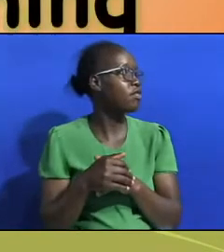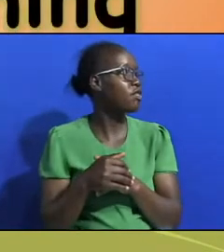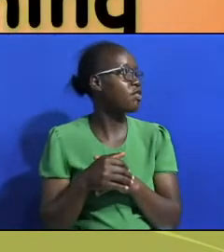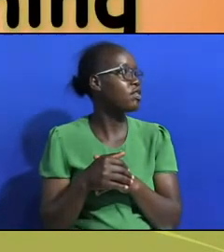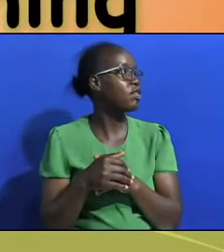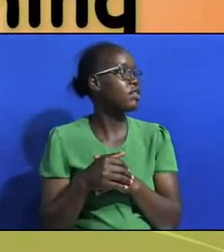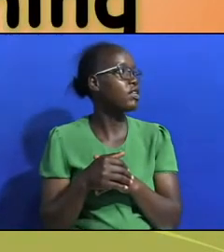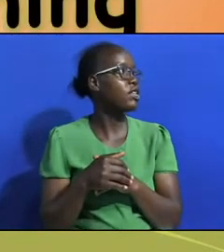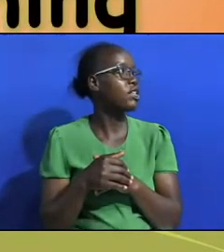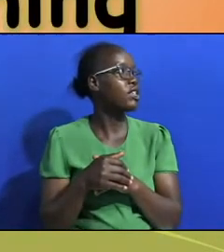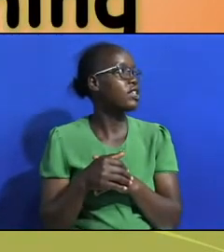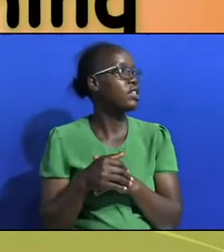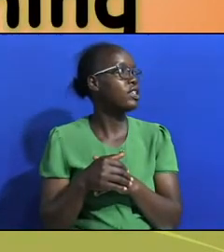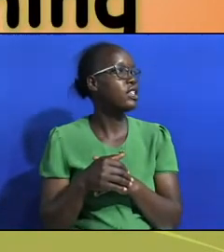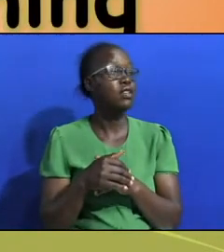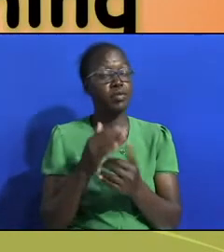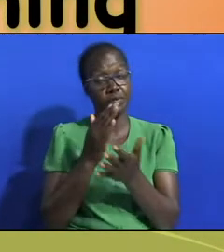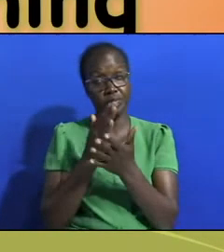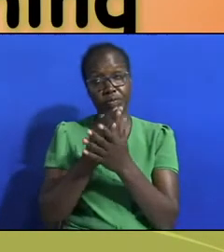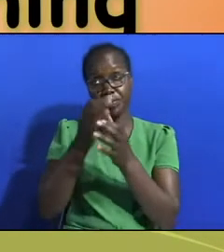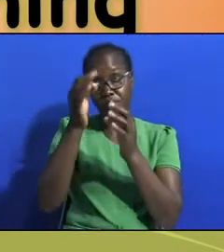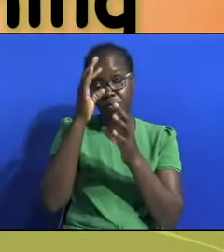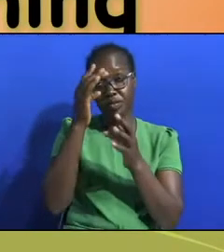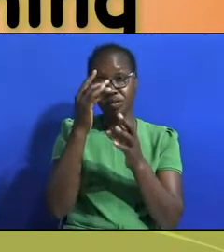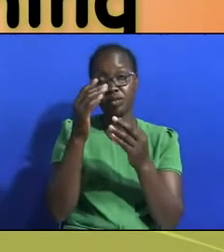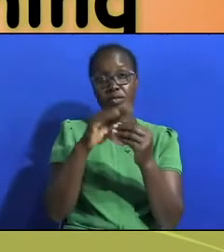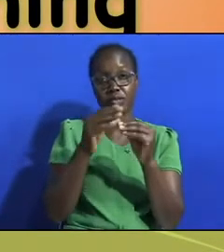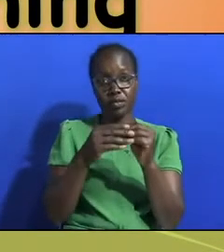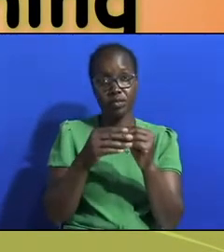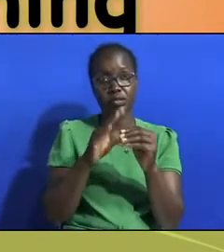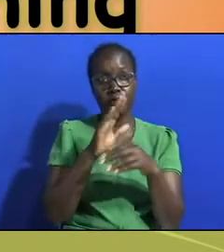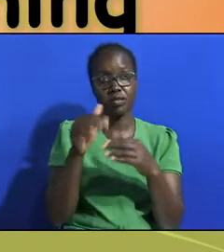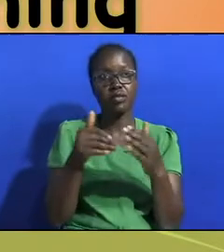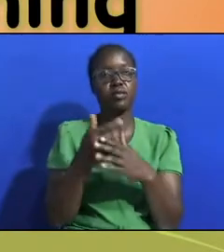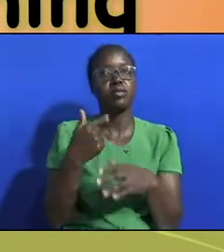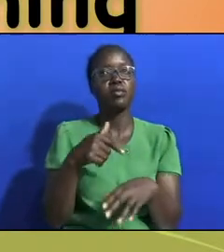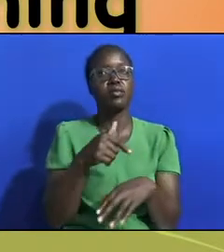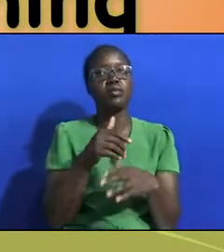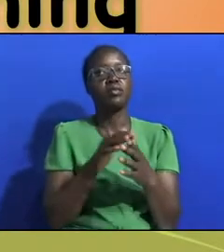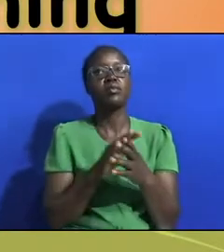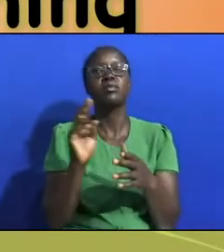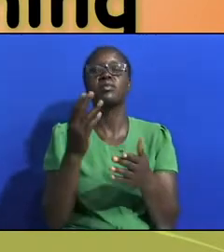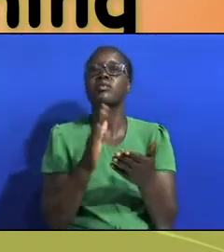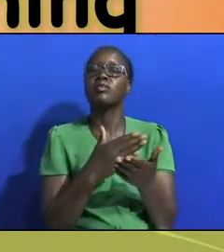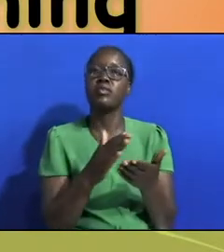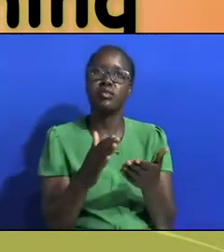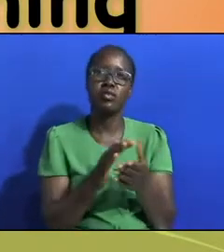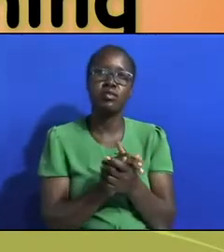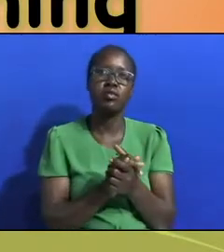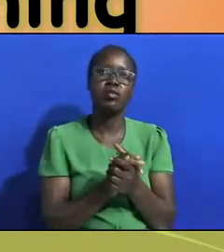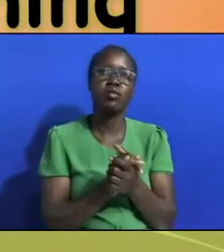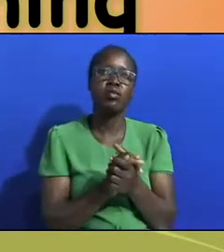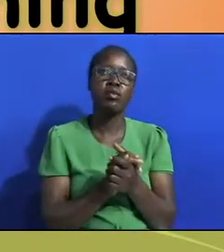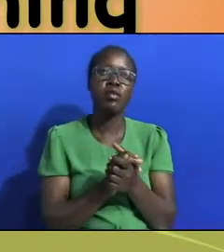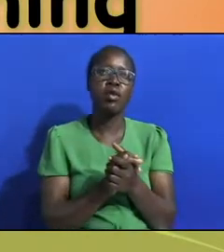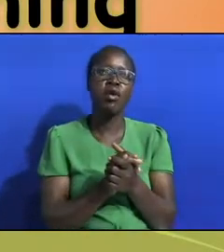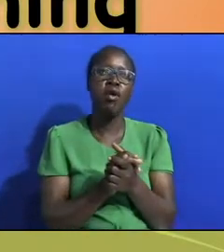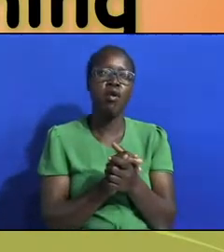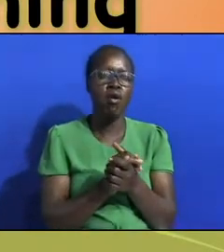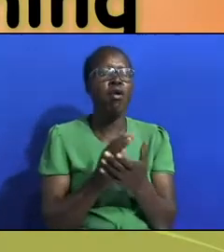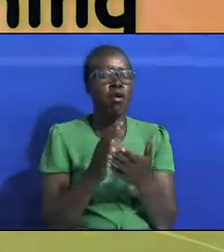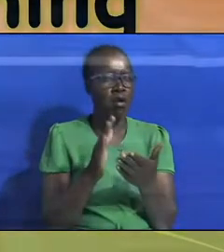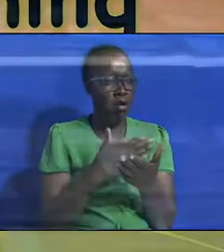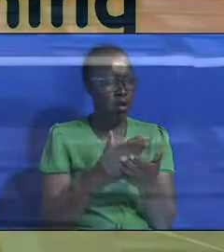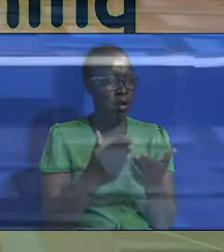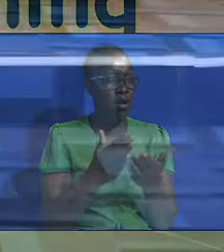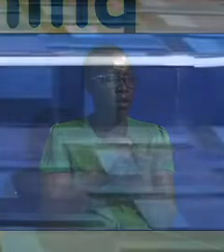God. You sang so well. Indeed, God is the one who created all of us. The second song, do you usually